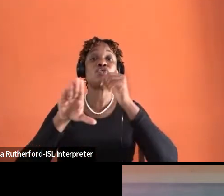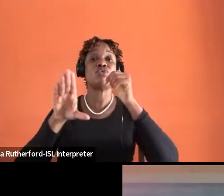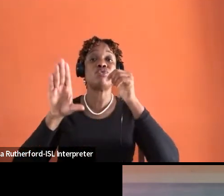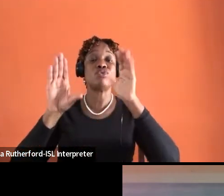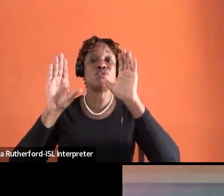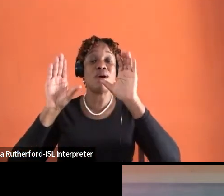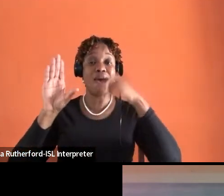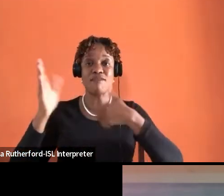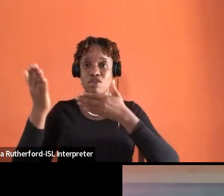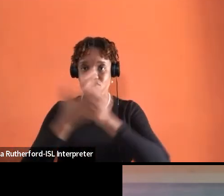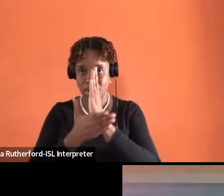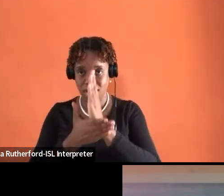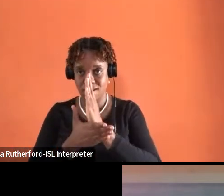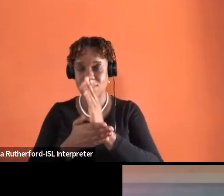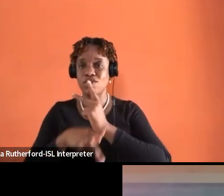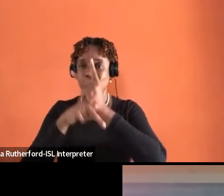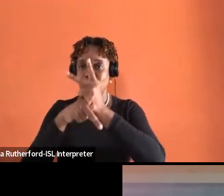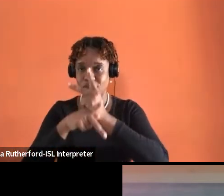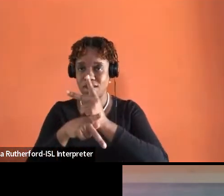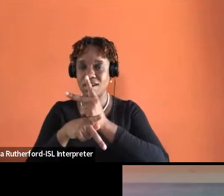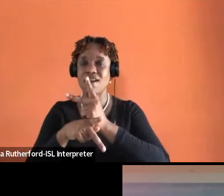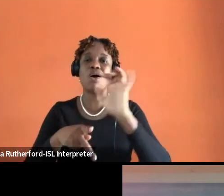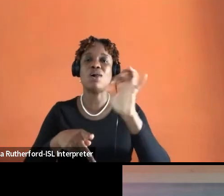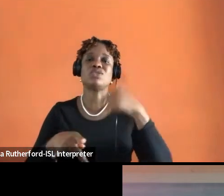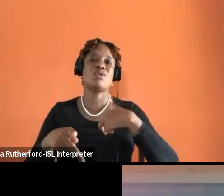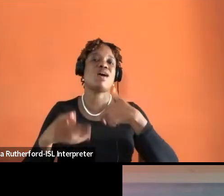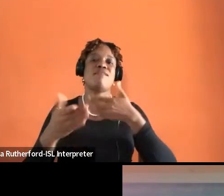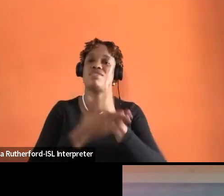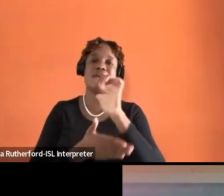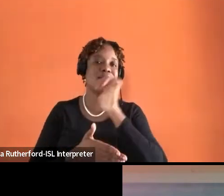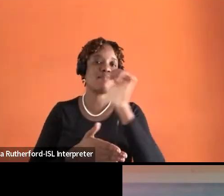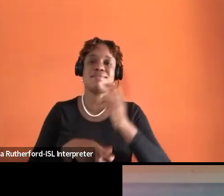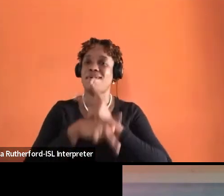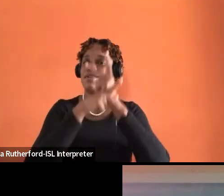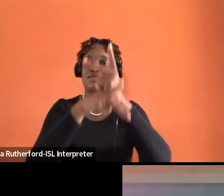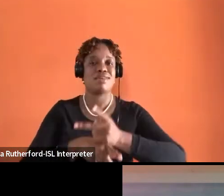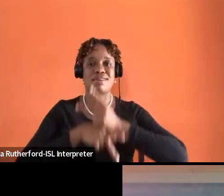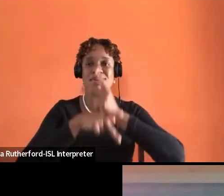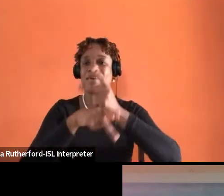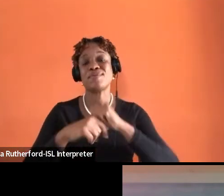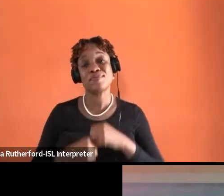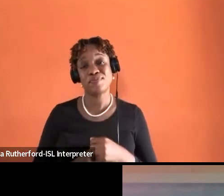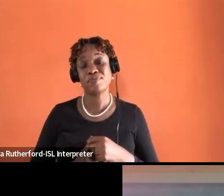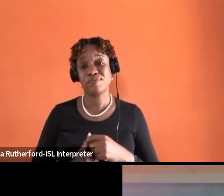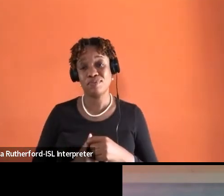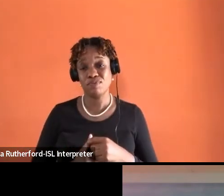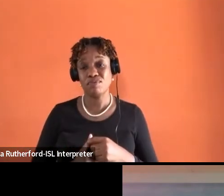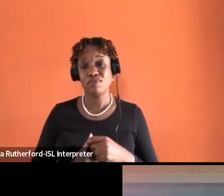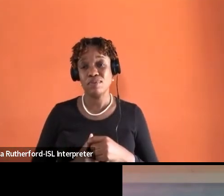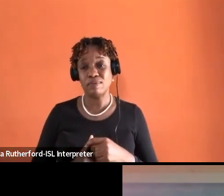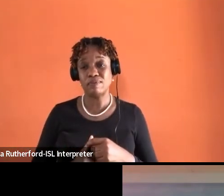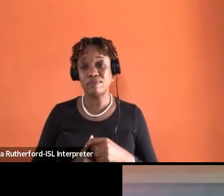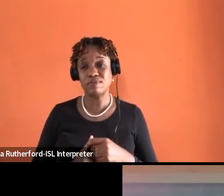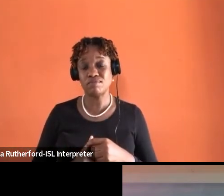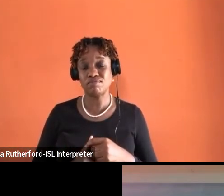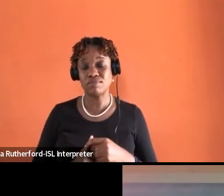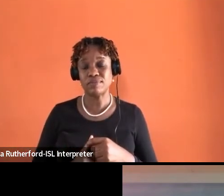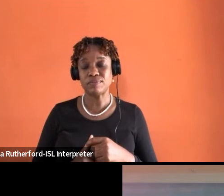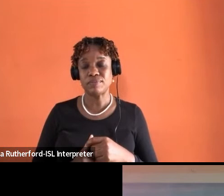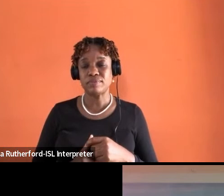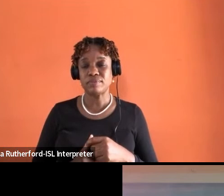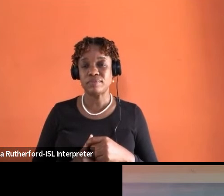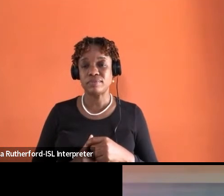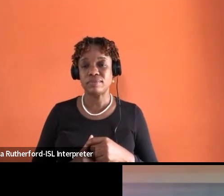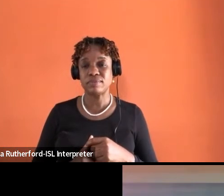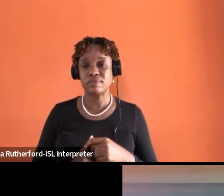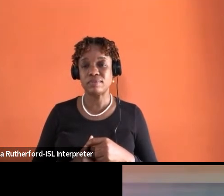wondering, what ages were these children? And I think it's an idea for future work as well, in terms